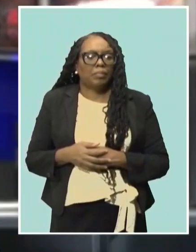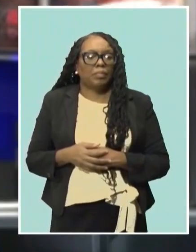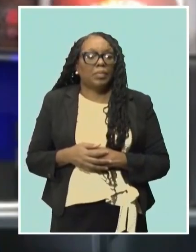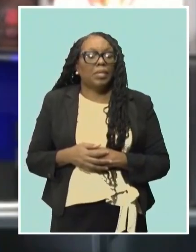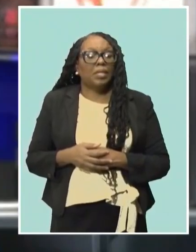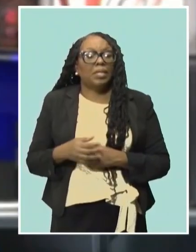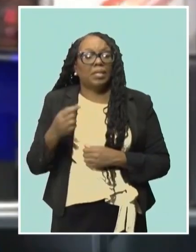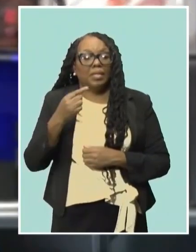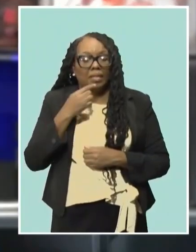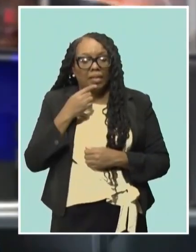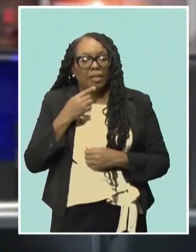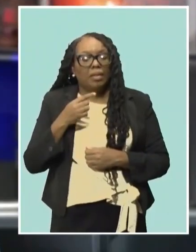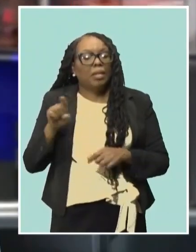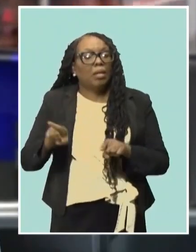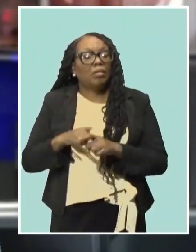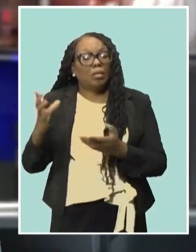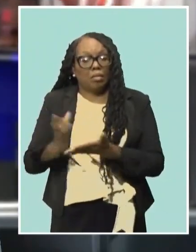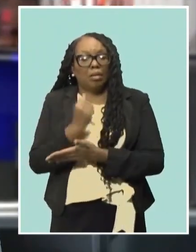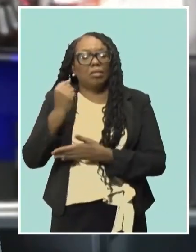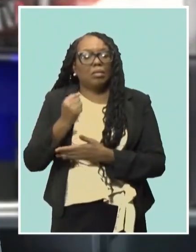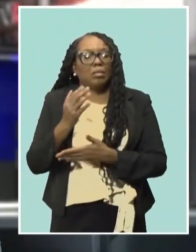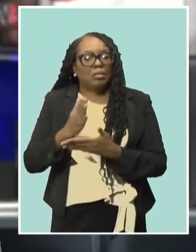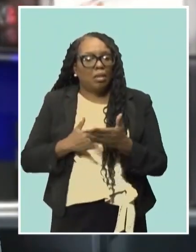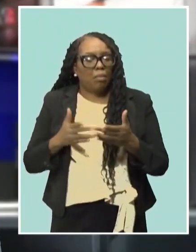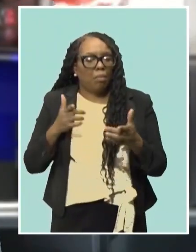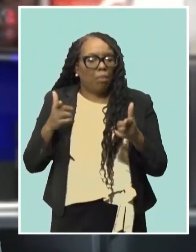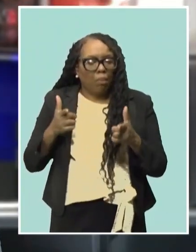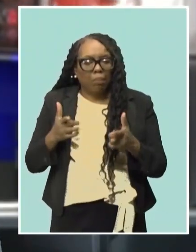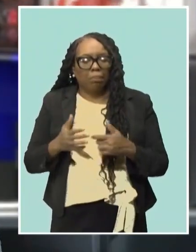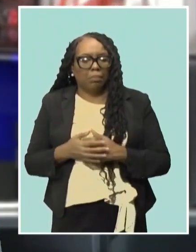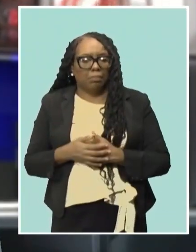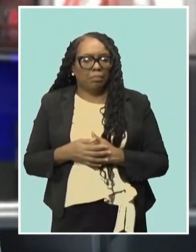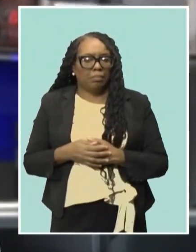The commissioner added that they have also netted some weapons.